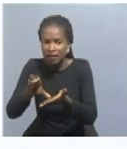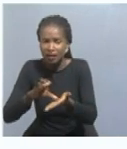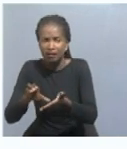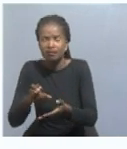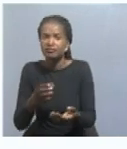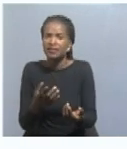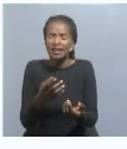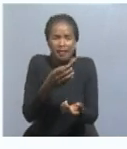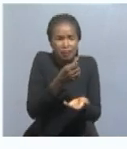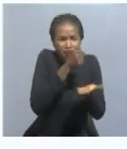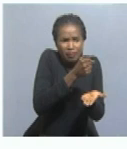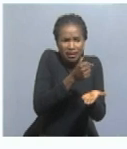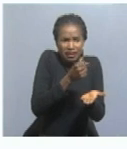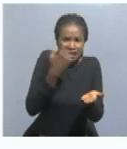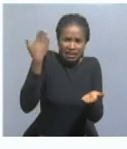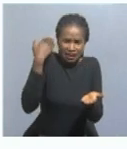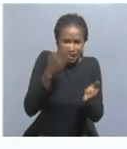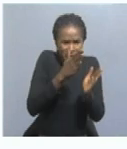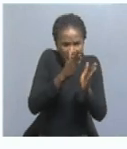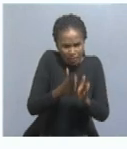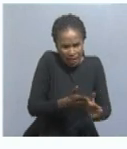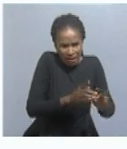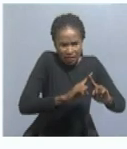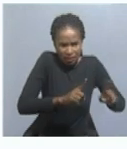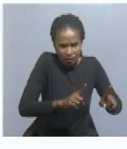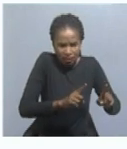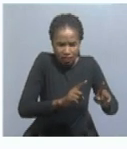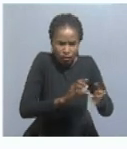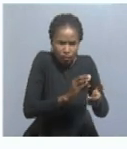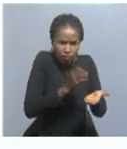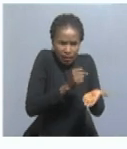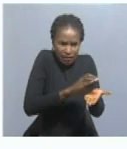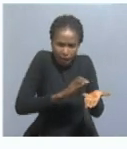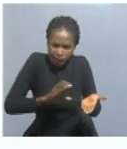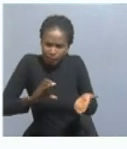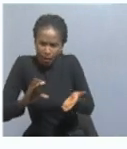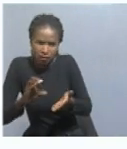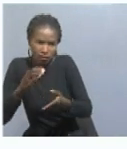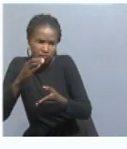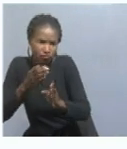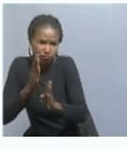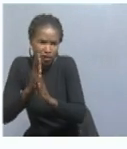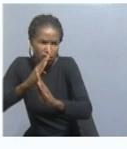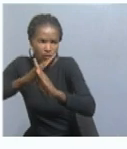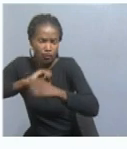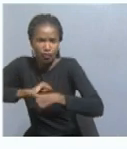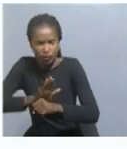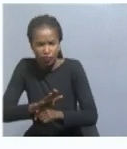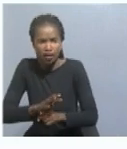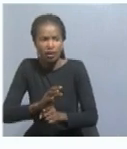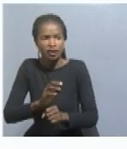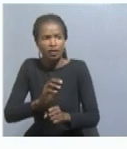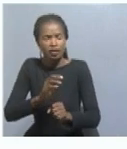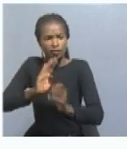channeling resources towards the addressing the impact on the economy, but also on the welfare of citizens,